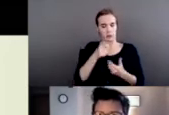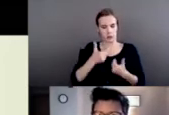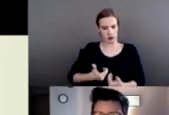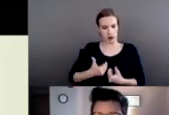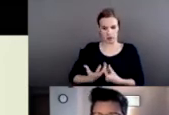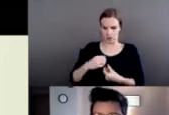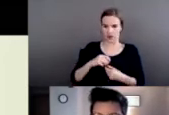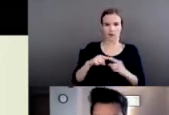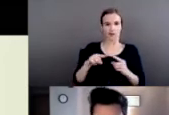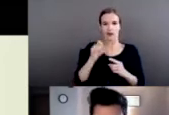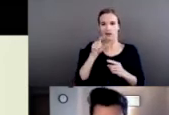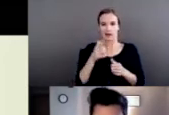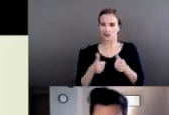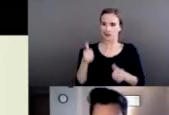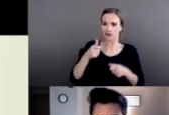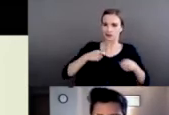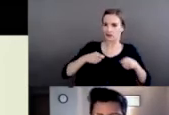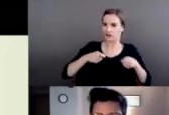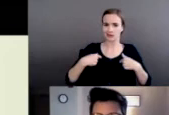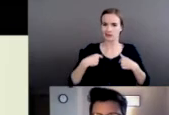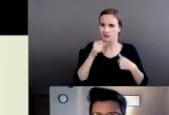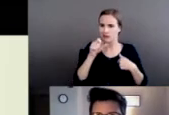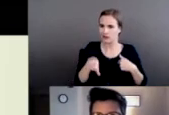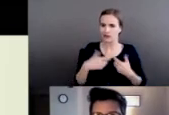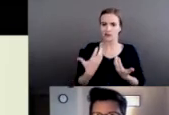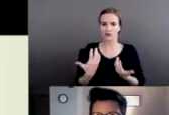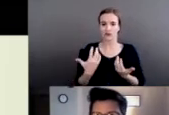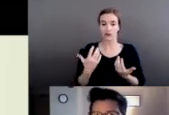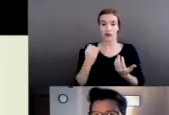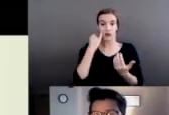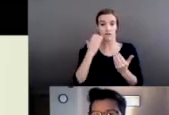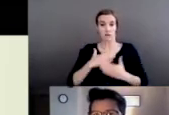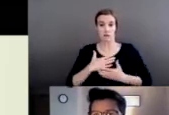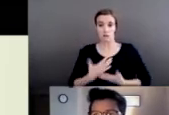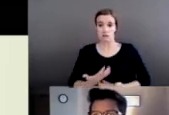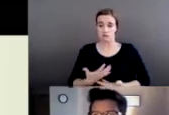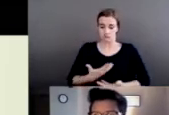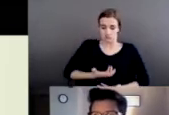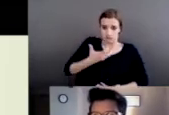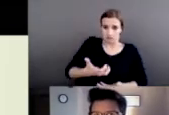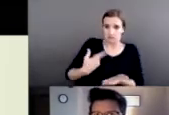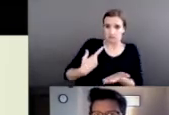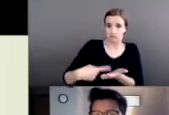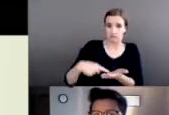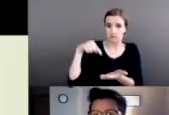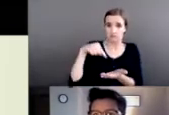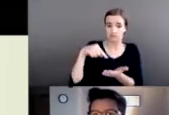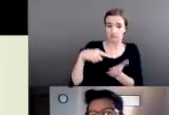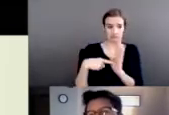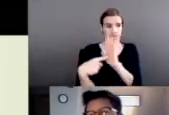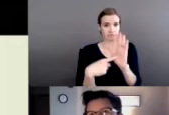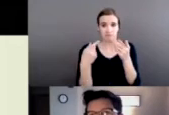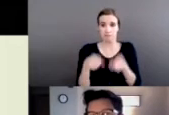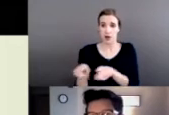it can just, you know, give you this power back, and, you know, start putting your life